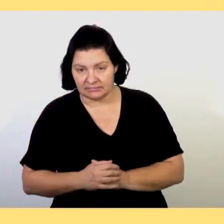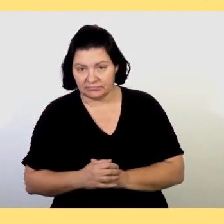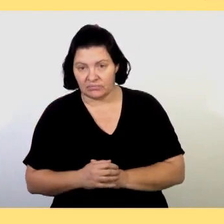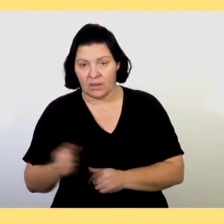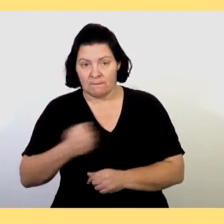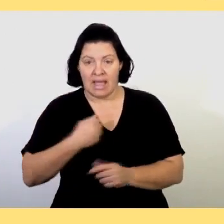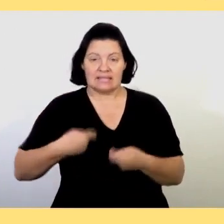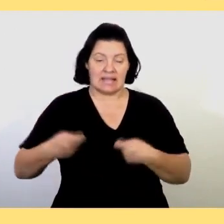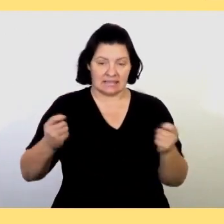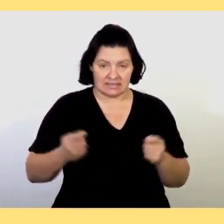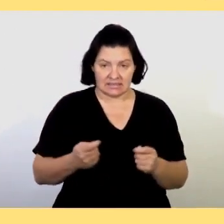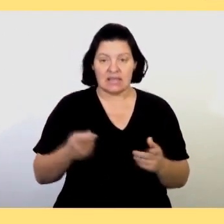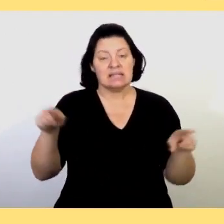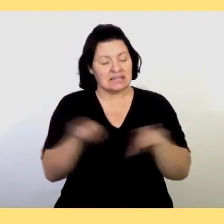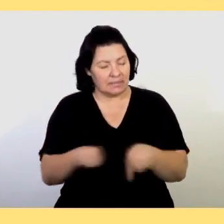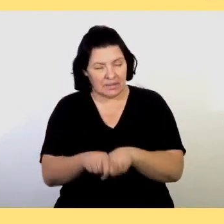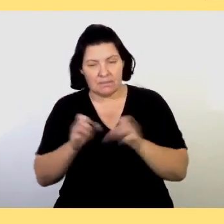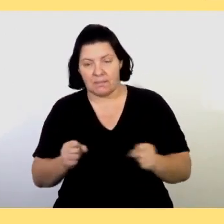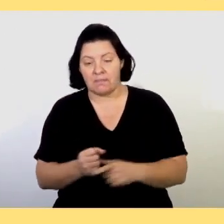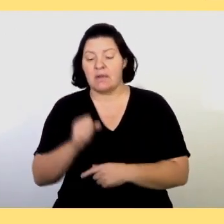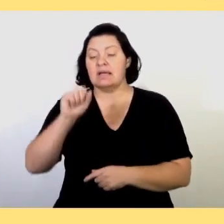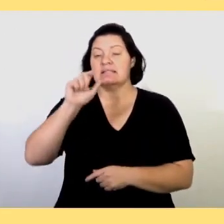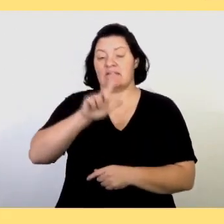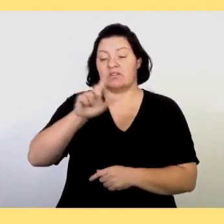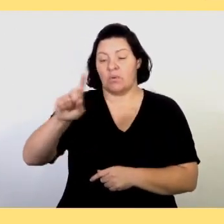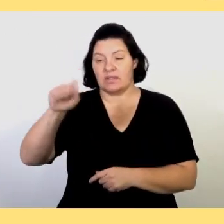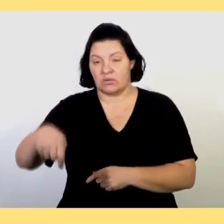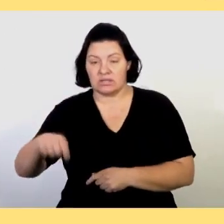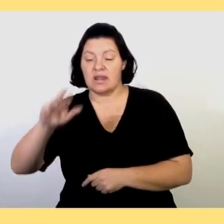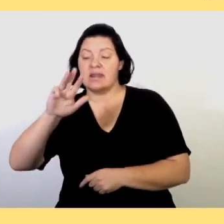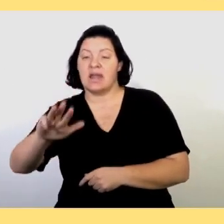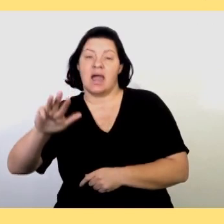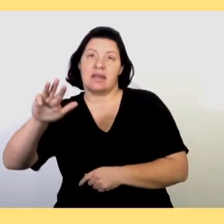71,960. On my sales, it's going to be the same again,